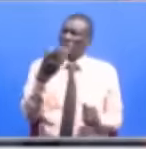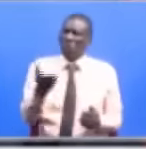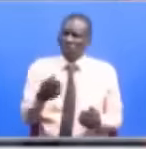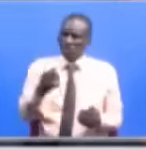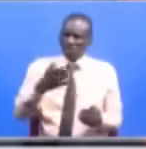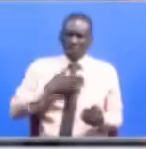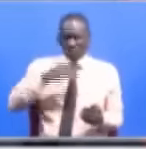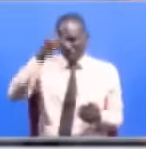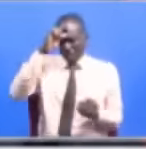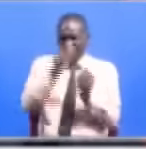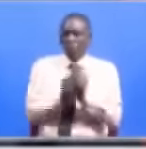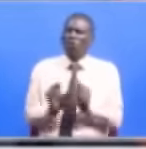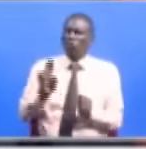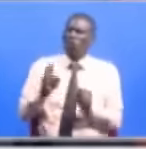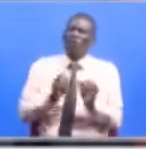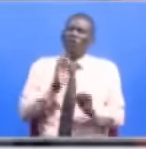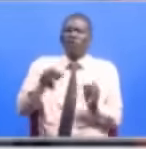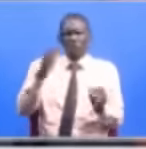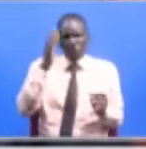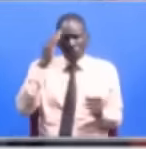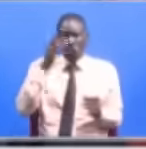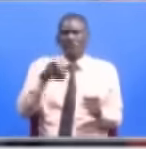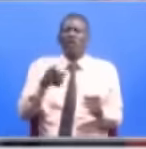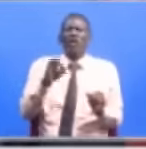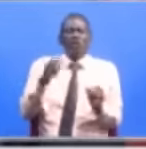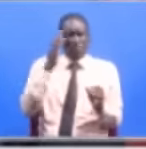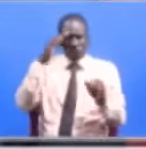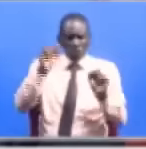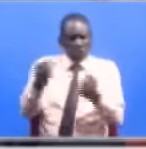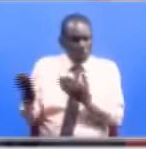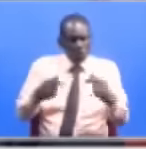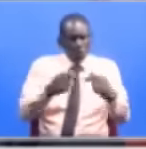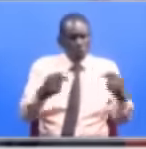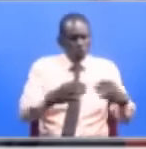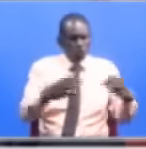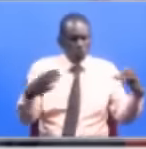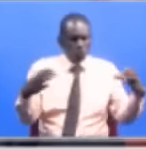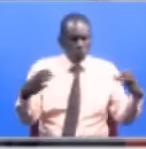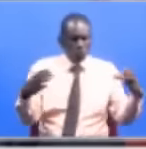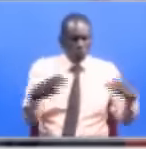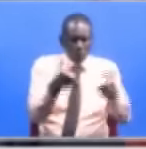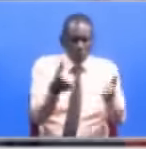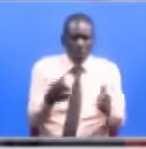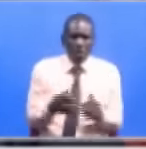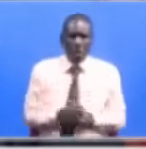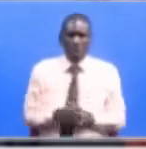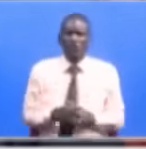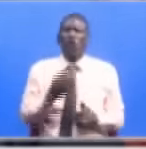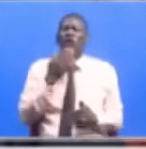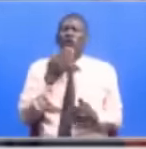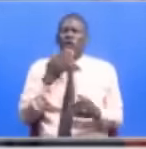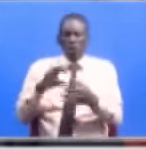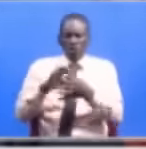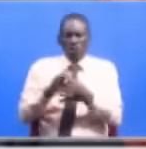government with Uhuru. If you think you are going to bring these opposition fellows here with your unity